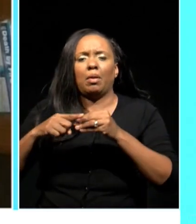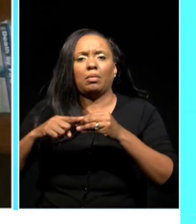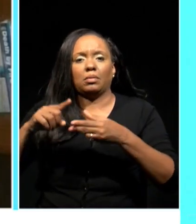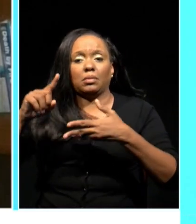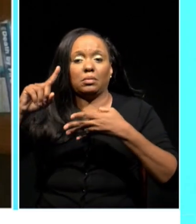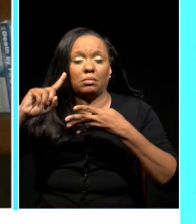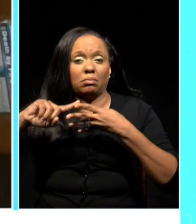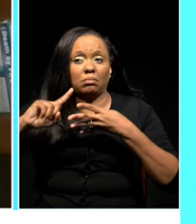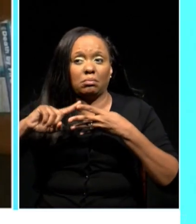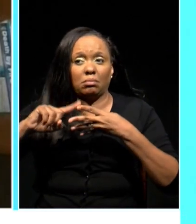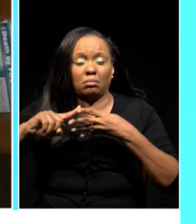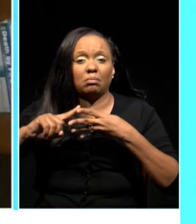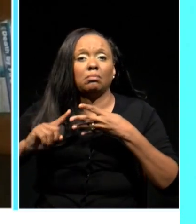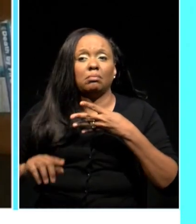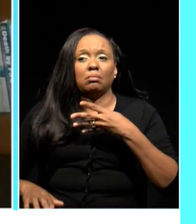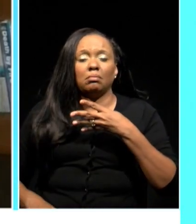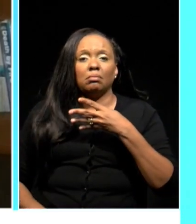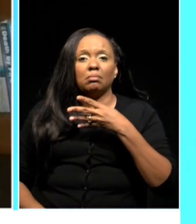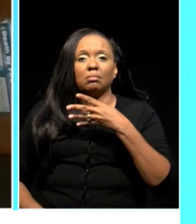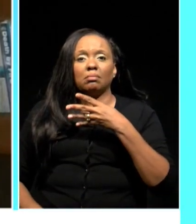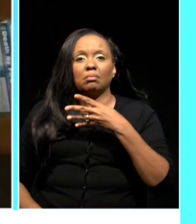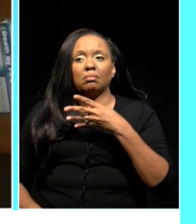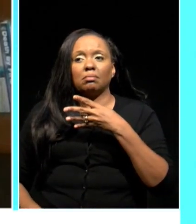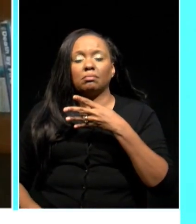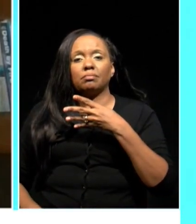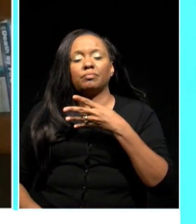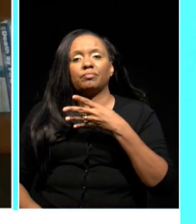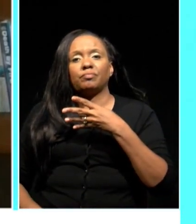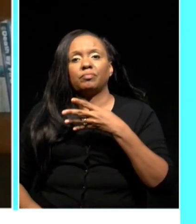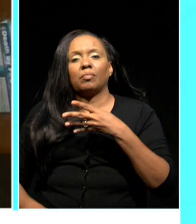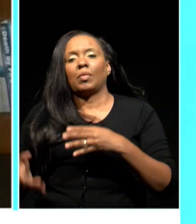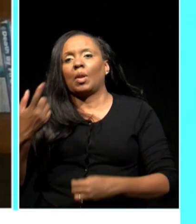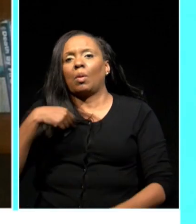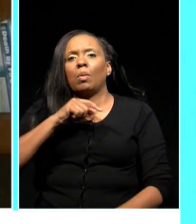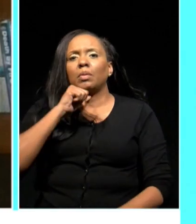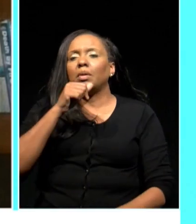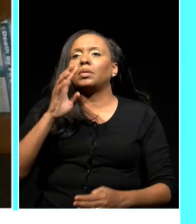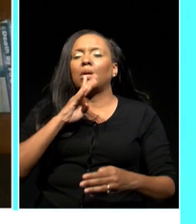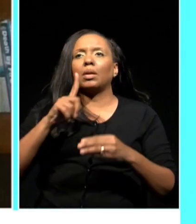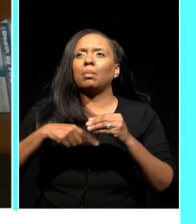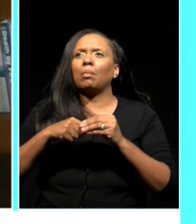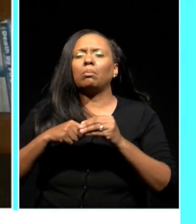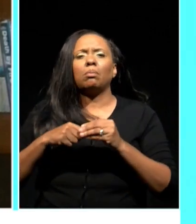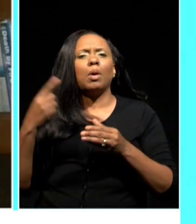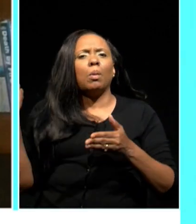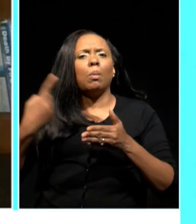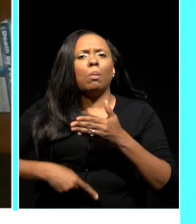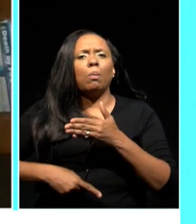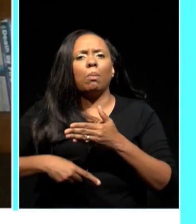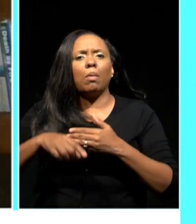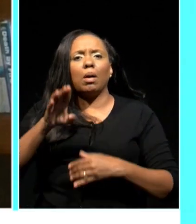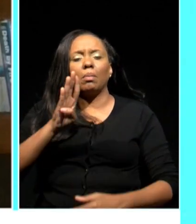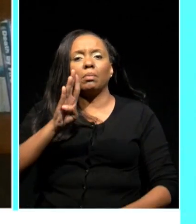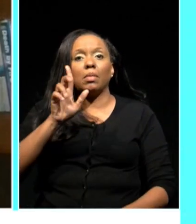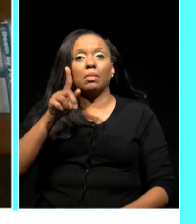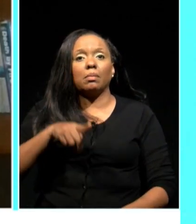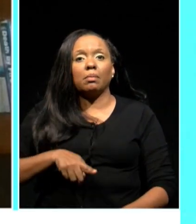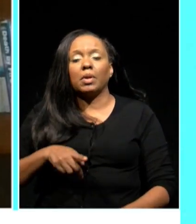agree with him. We're not talking about 100 days. The victory in 2018 and the victory last night meant that you're